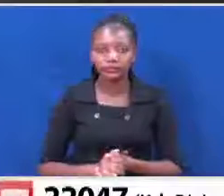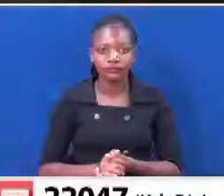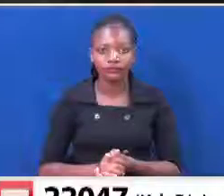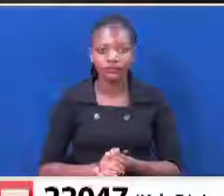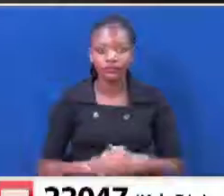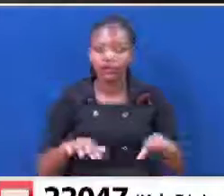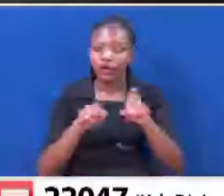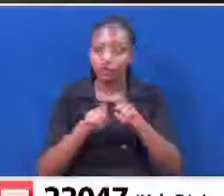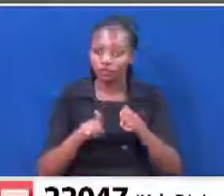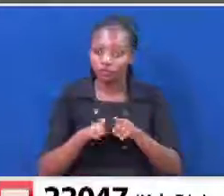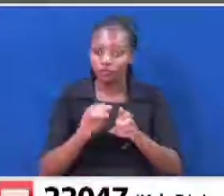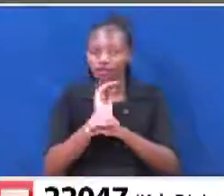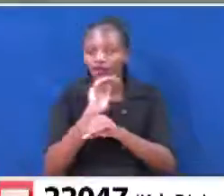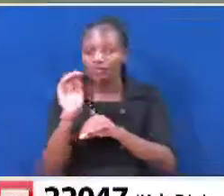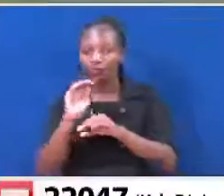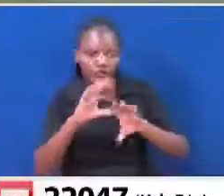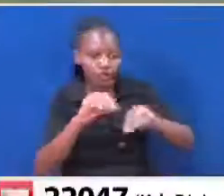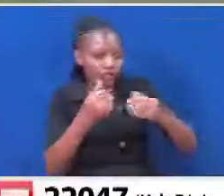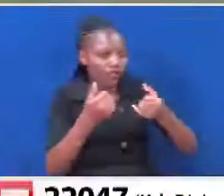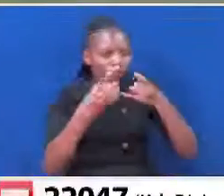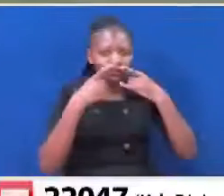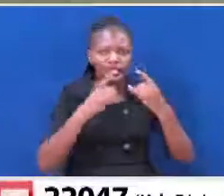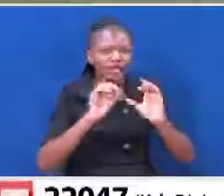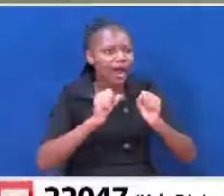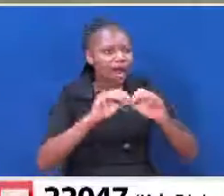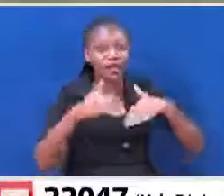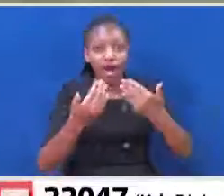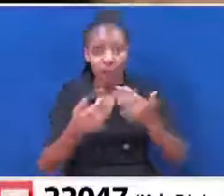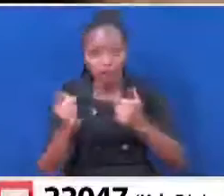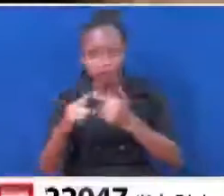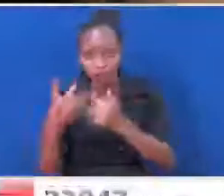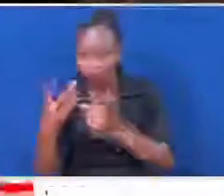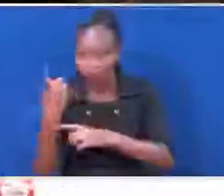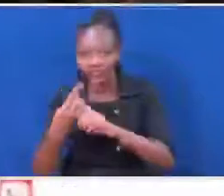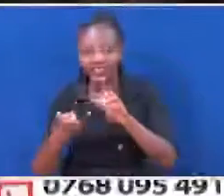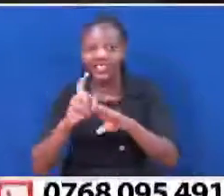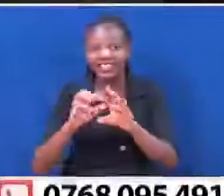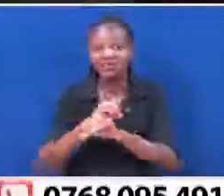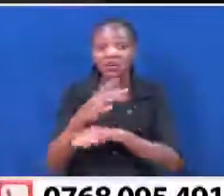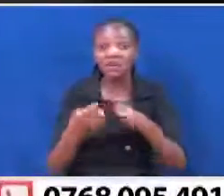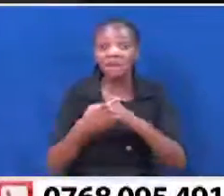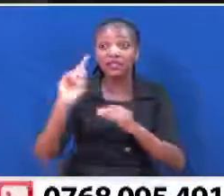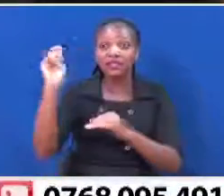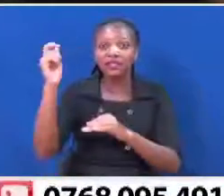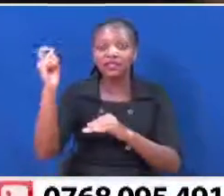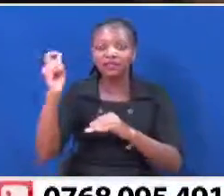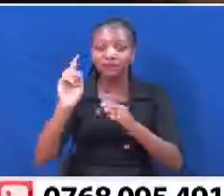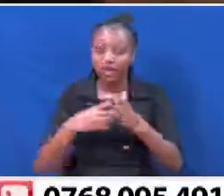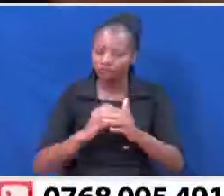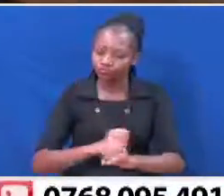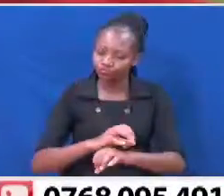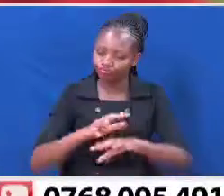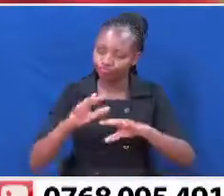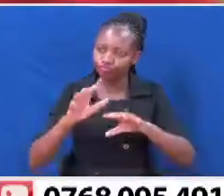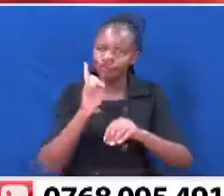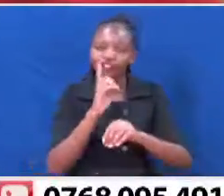The call to produce the face masks kicked off in the month of April this year when the COVID-19 pandemic had already hit the